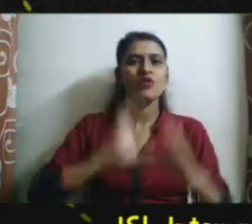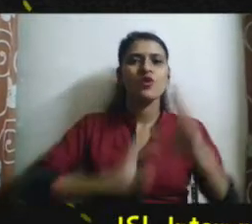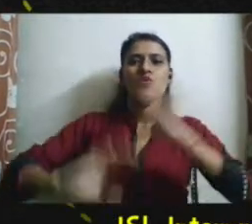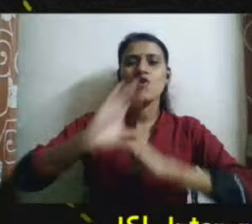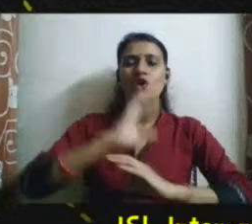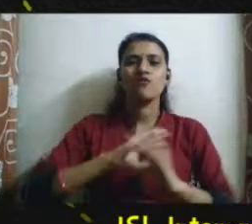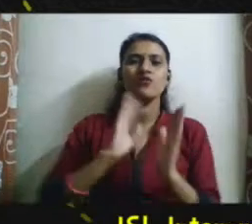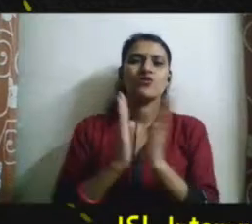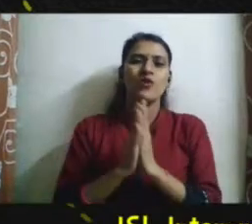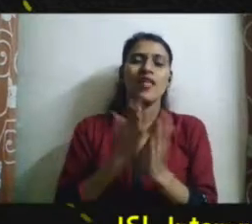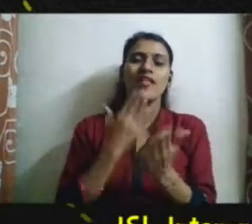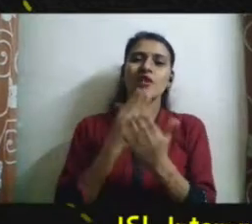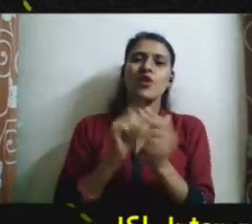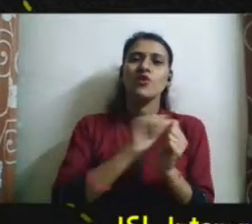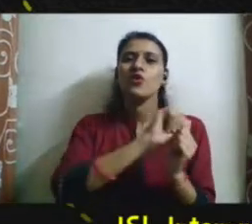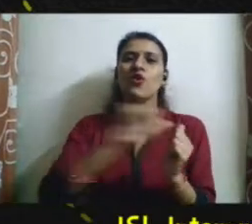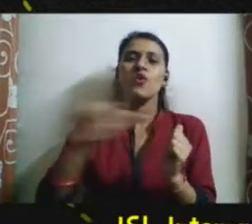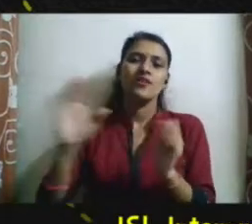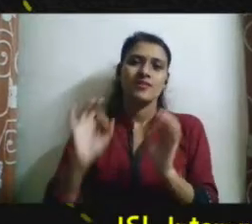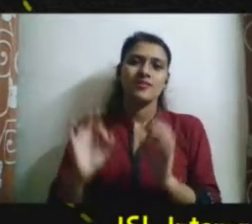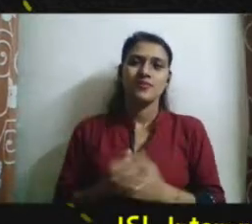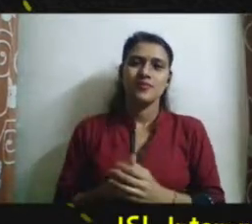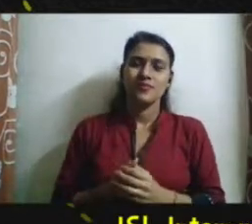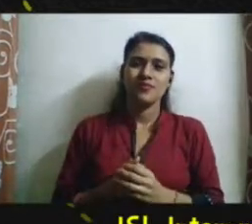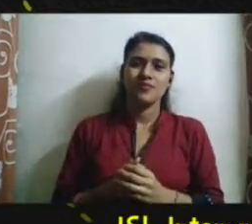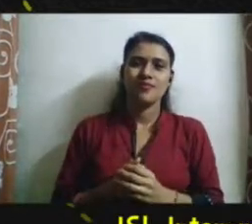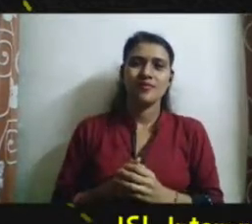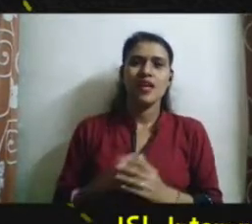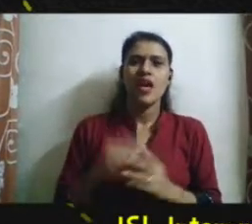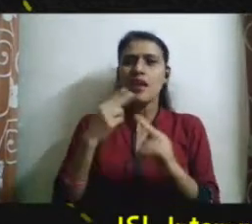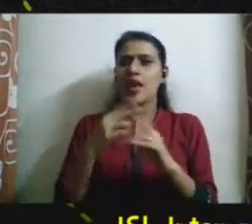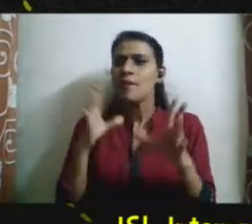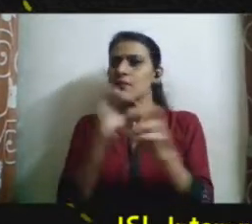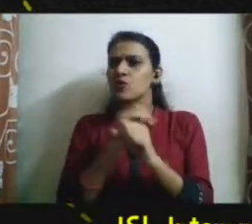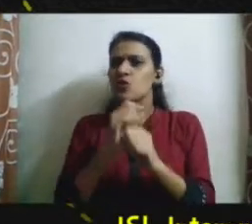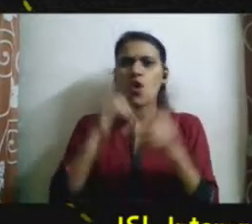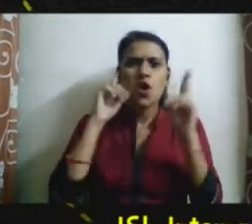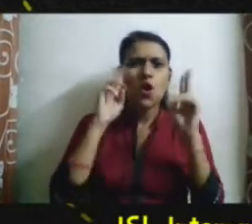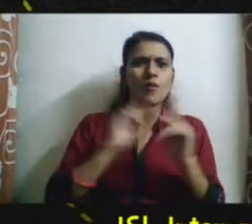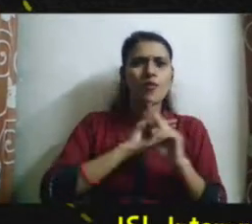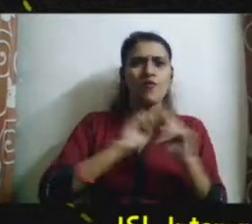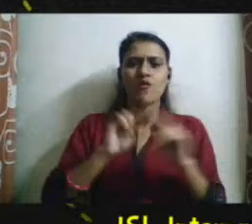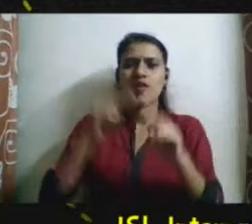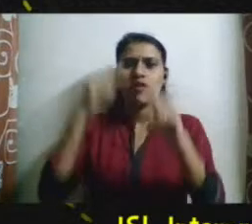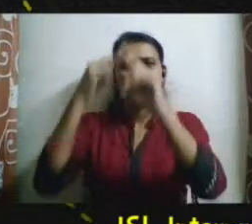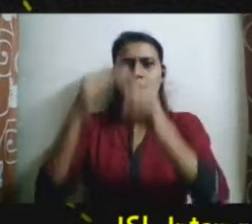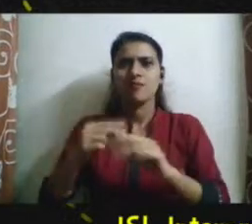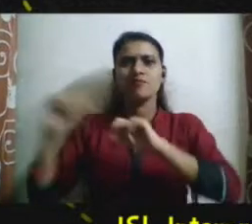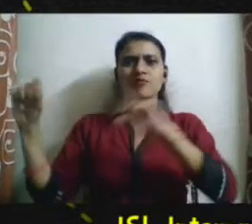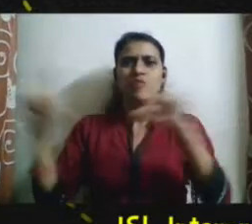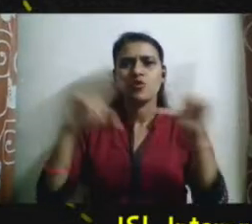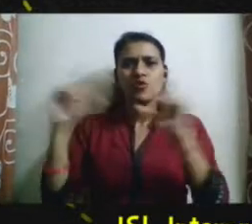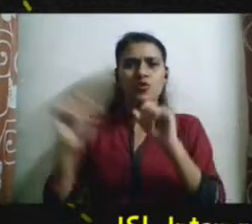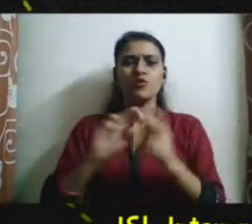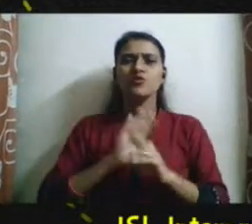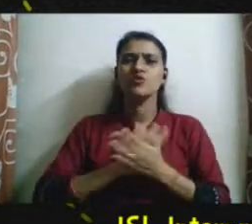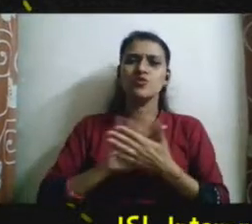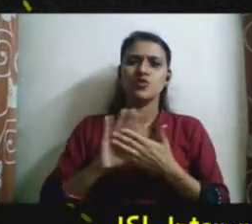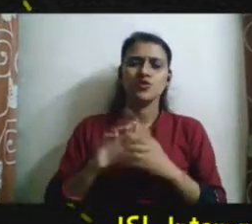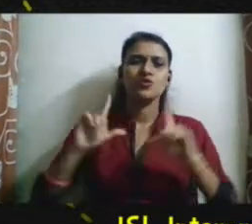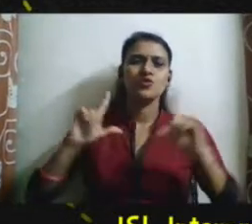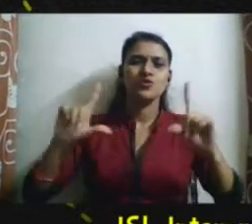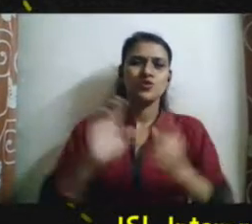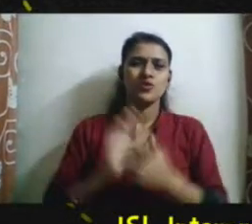So thank you, everybody. I hope we didn't leave out anybody's name in the rush of making this slide and putting these together at the last minute. If we